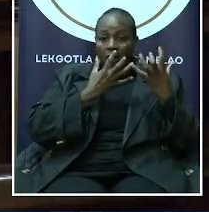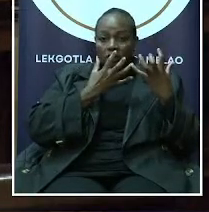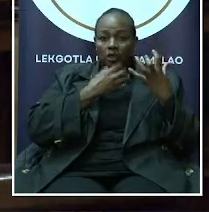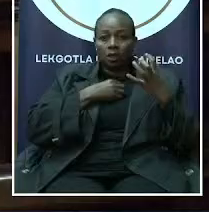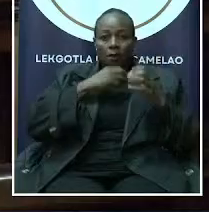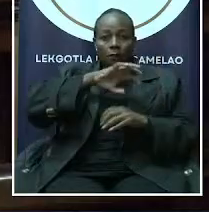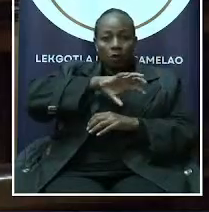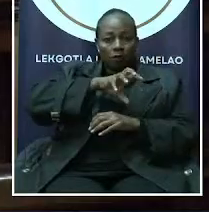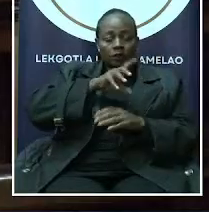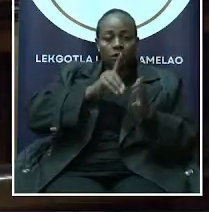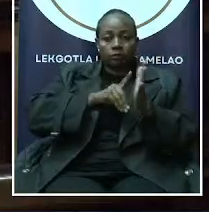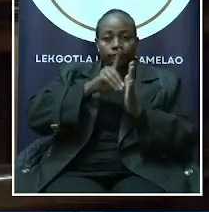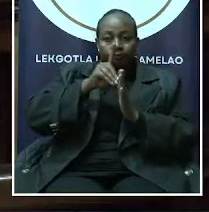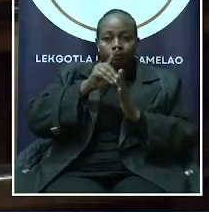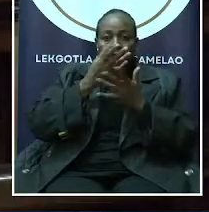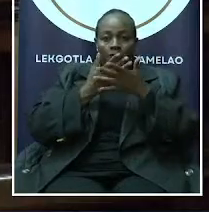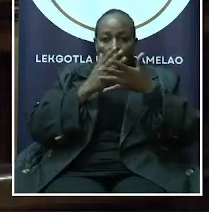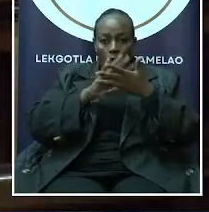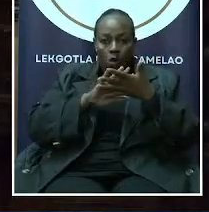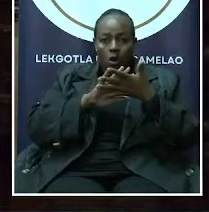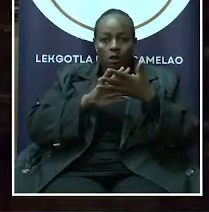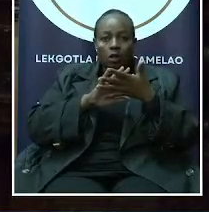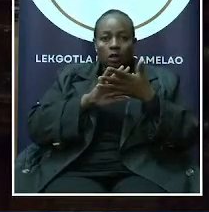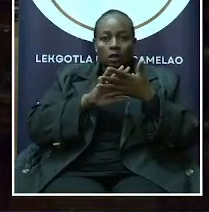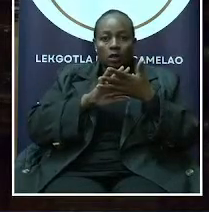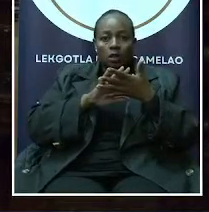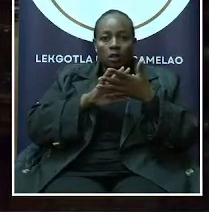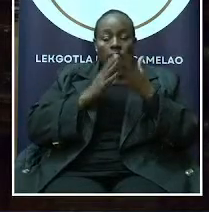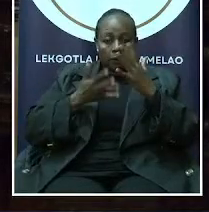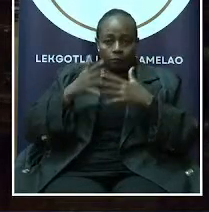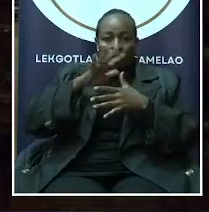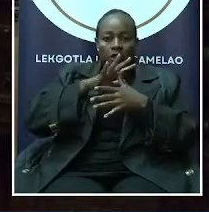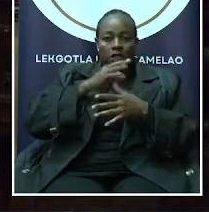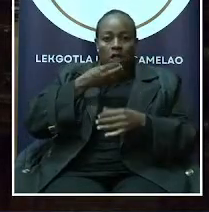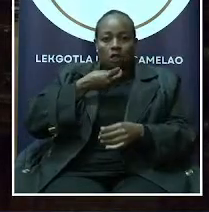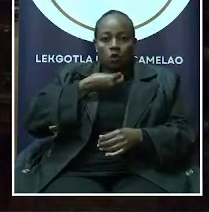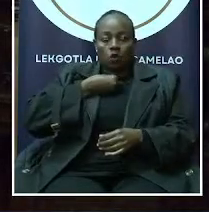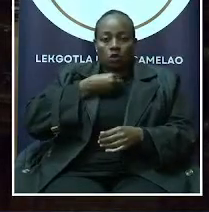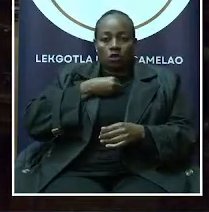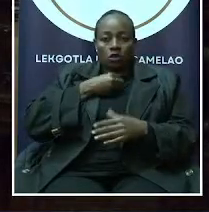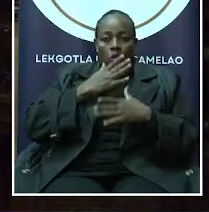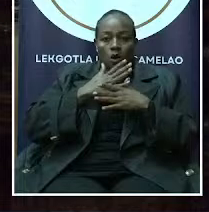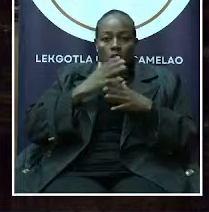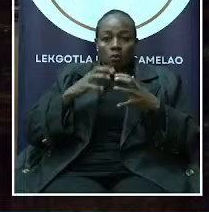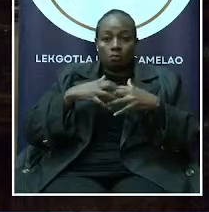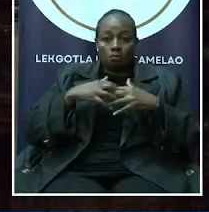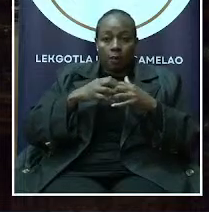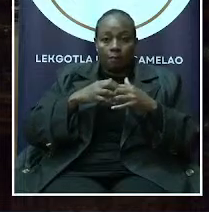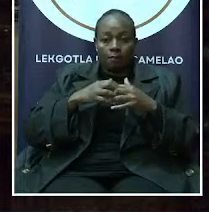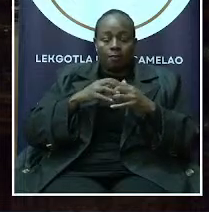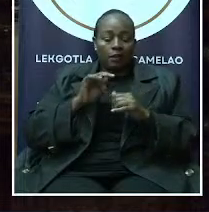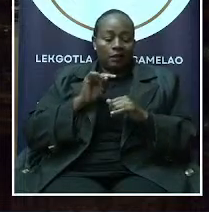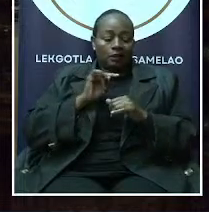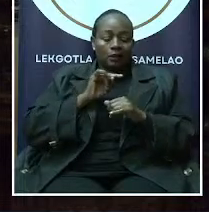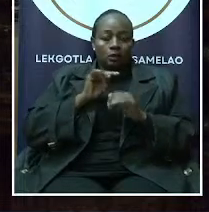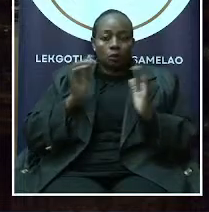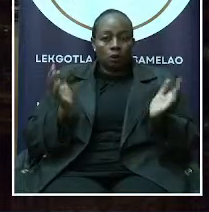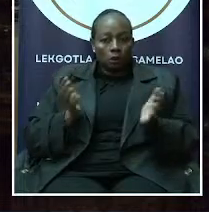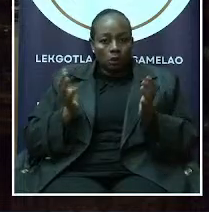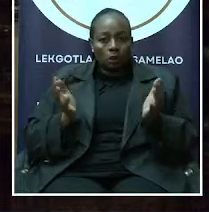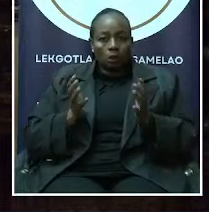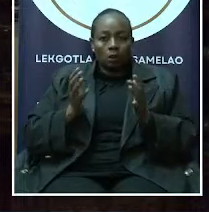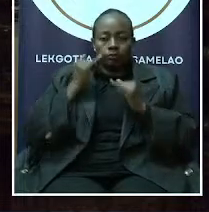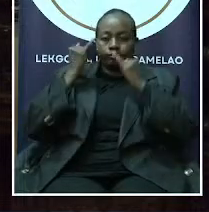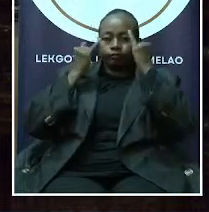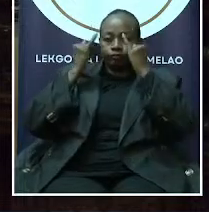provincial development frameworks that prioritize youth job creation. This will be able to encourage